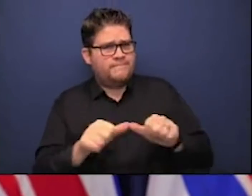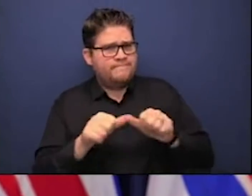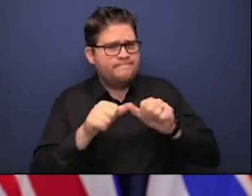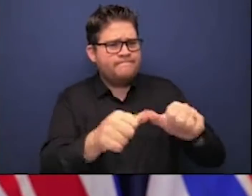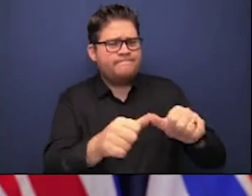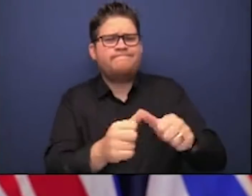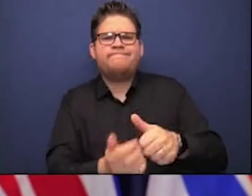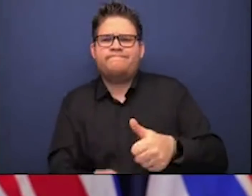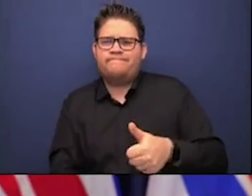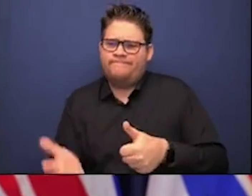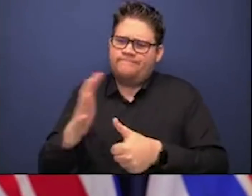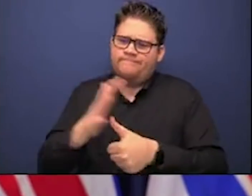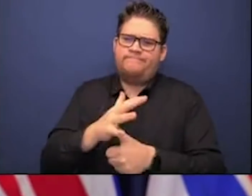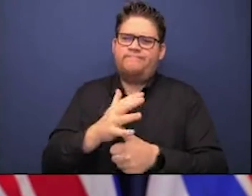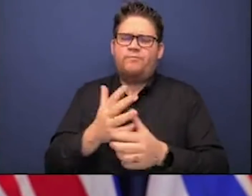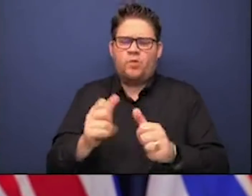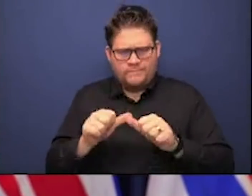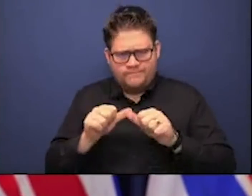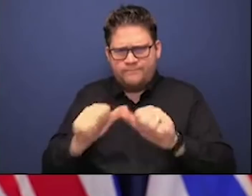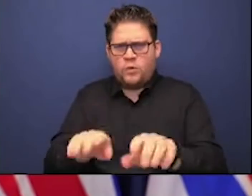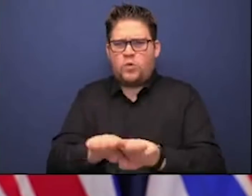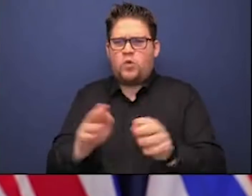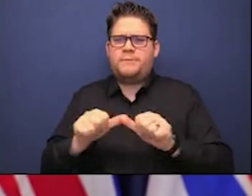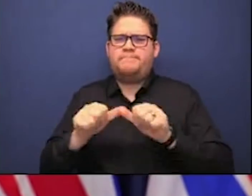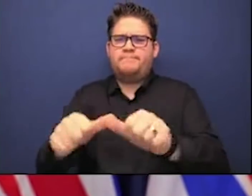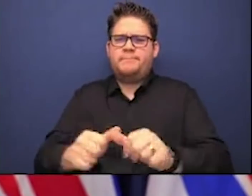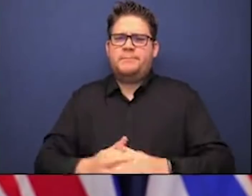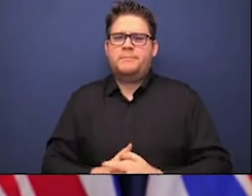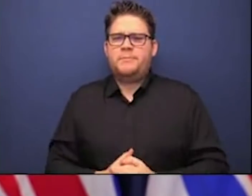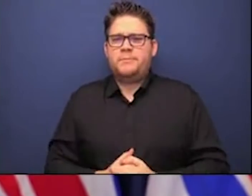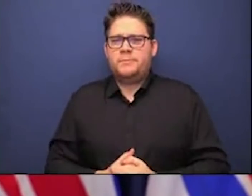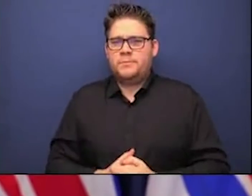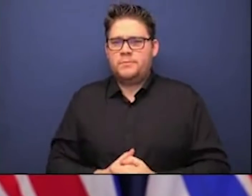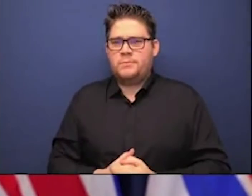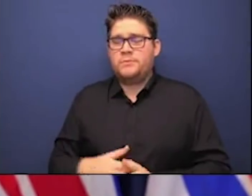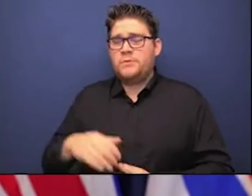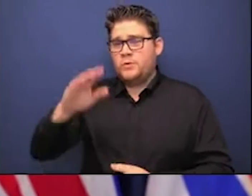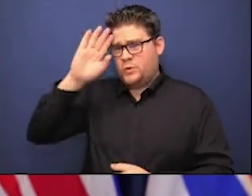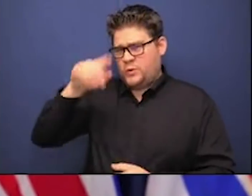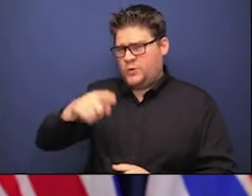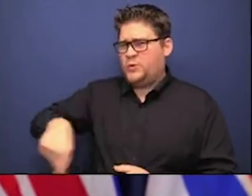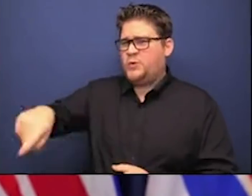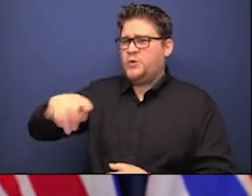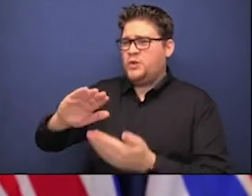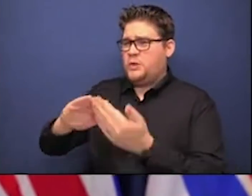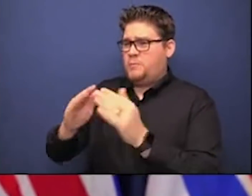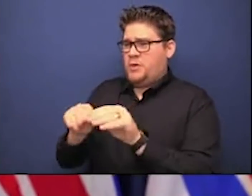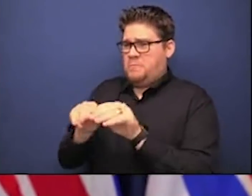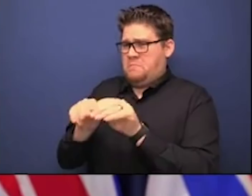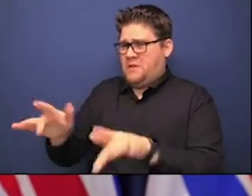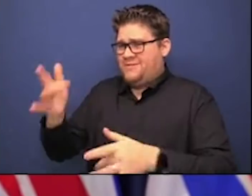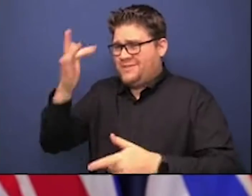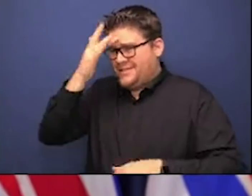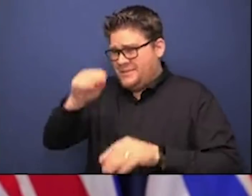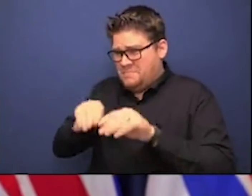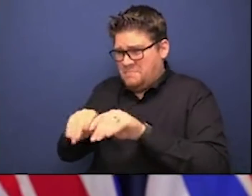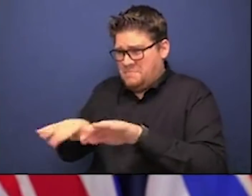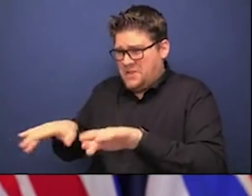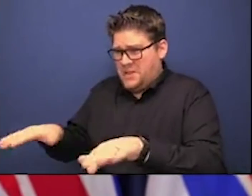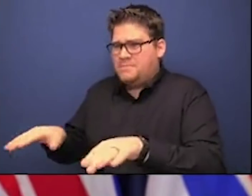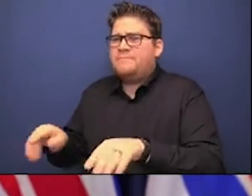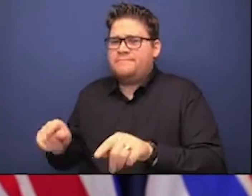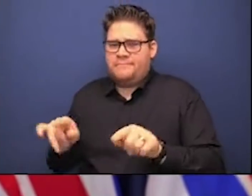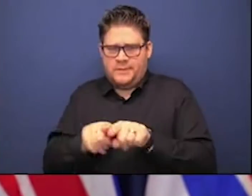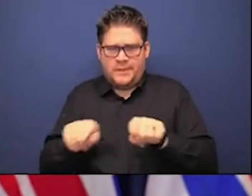We know that schools mirror what's happening in our communities. And while that means we've experienced exposures in schools, we are